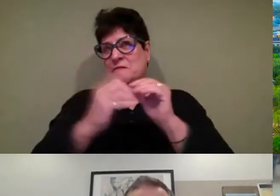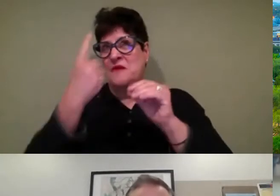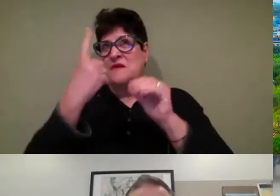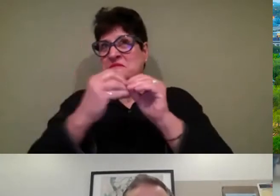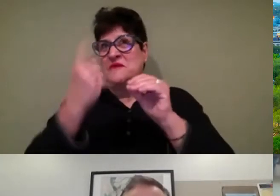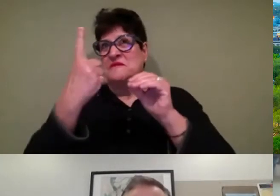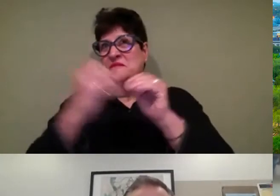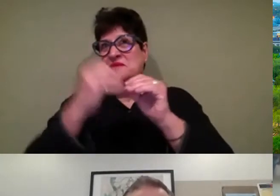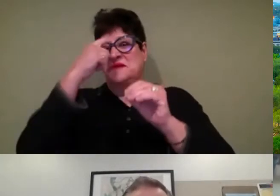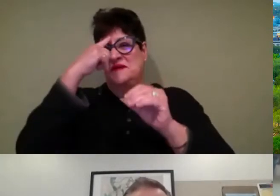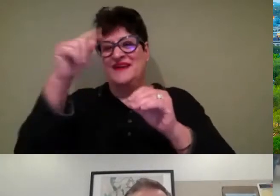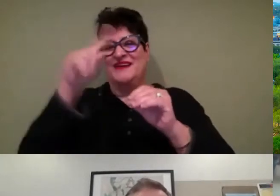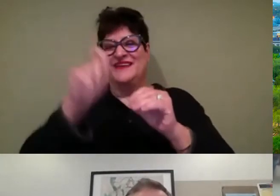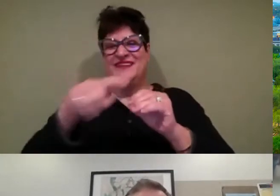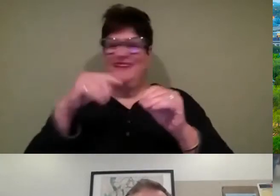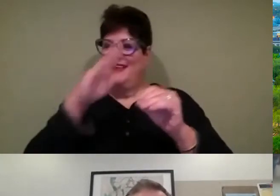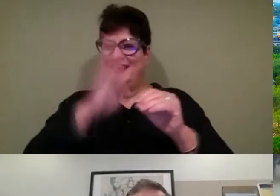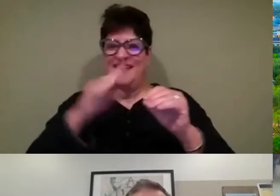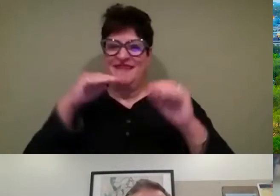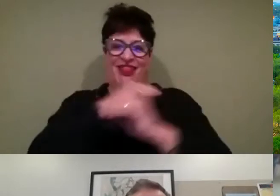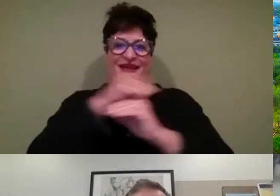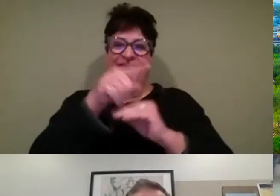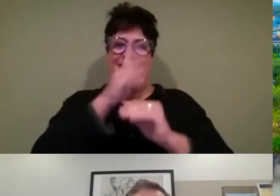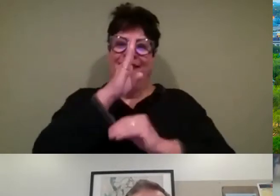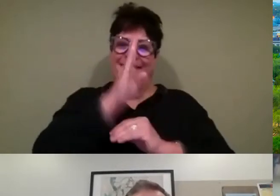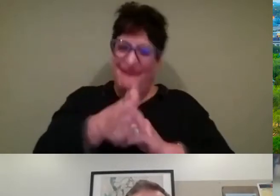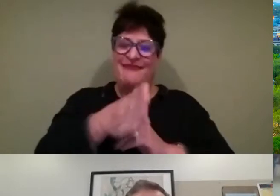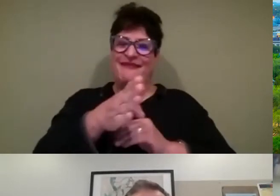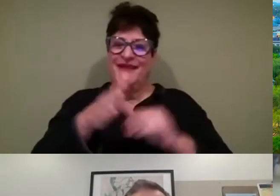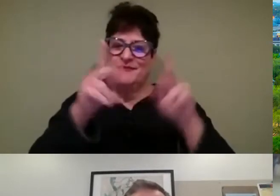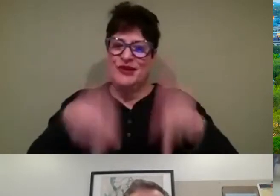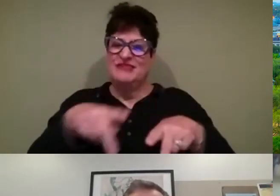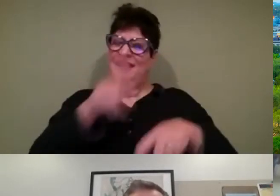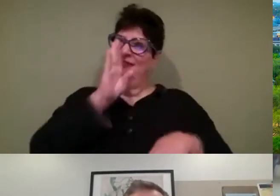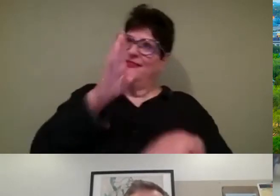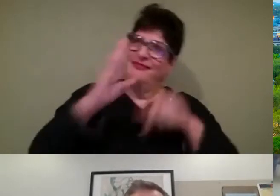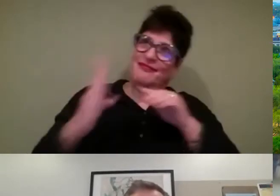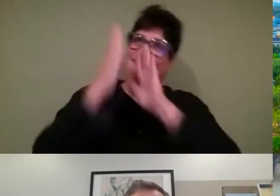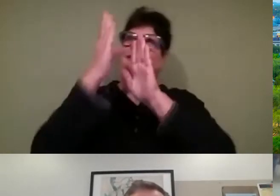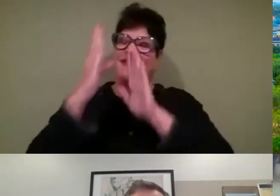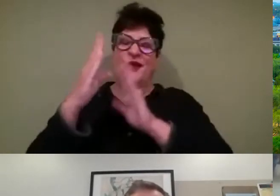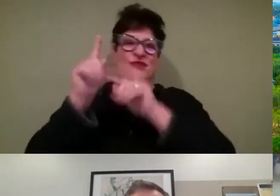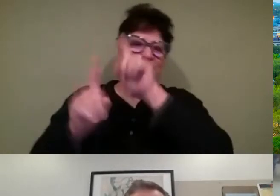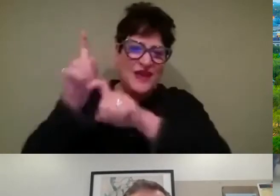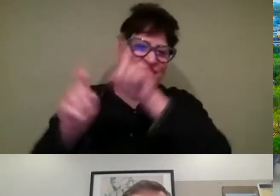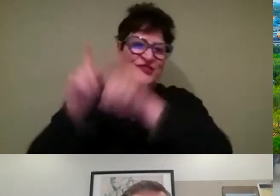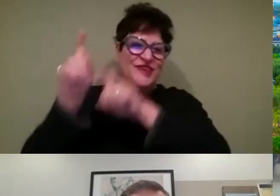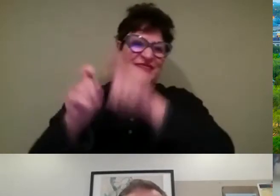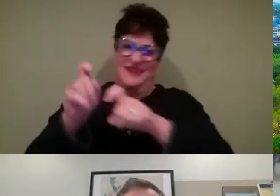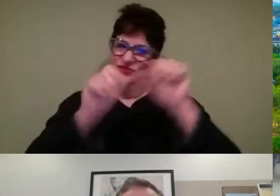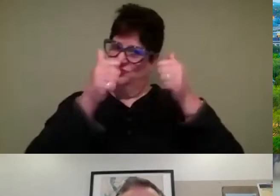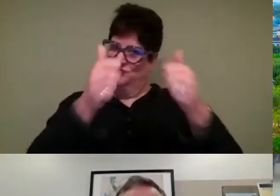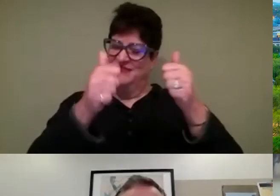Breen doesn't lie at all, but I can see how someone can misconstrue my statement. Tom Breen has a lot of questions, which is a great thing.